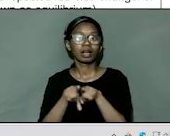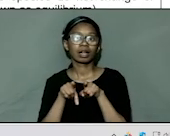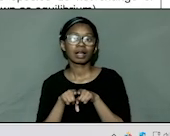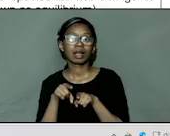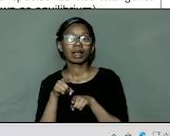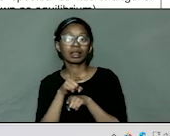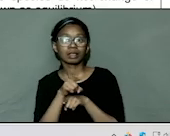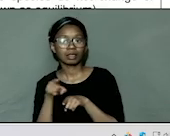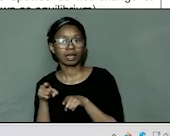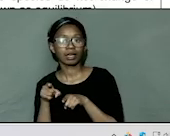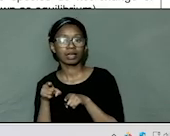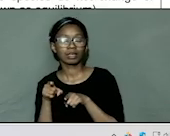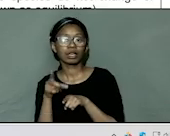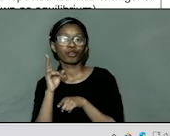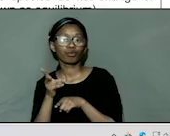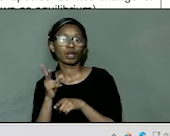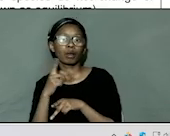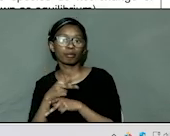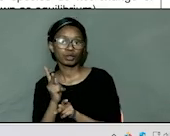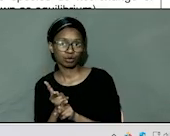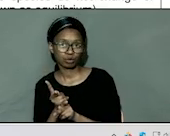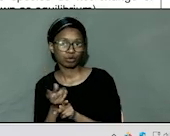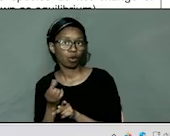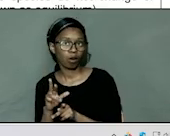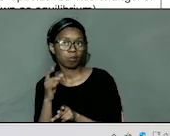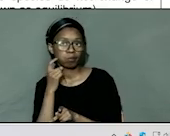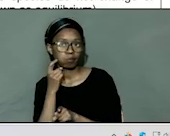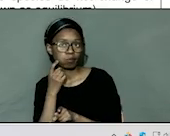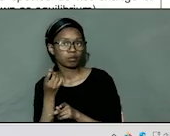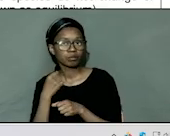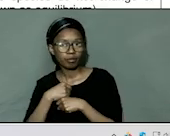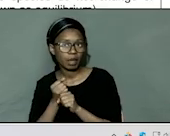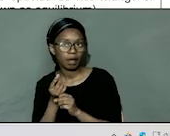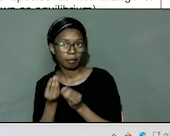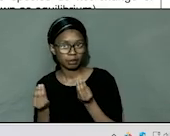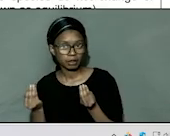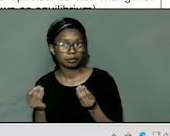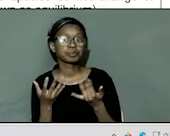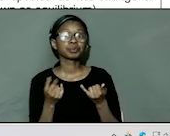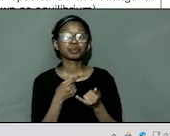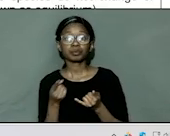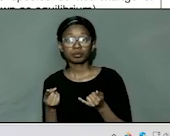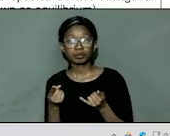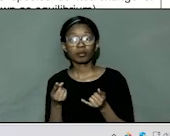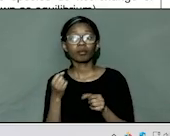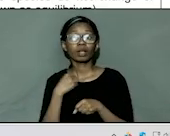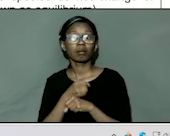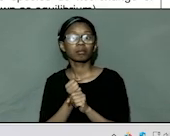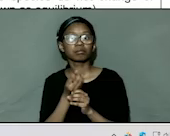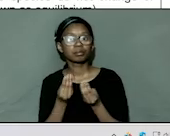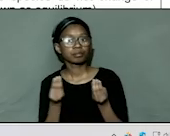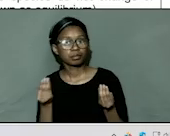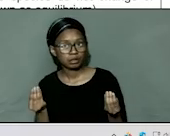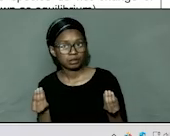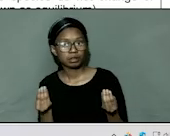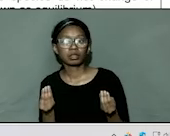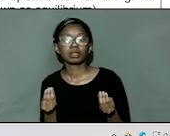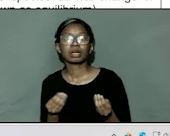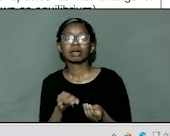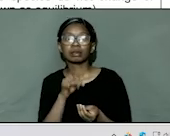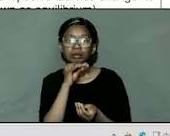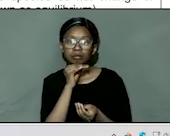reproduce. Then the organism that survive, they reproduce, and thus they pass what? They pass